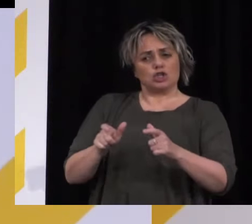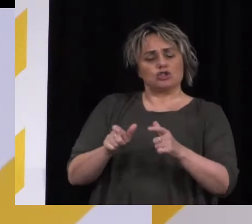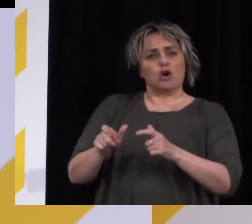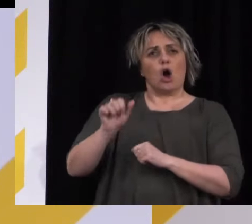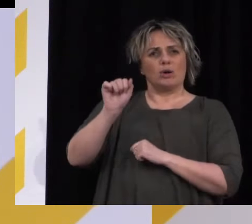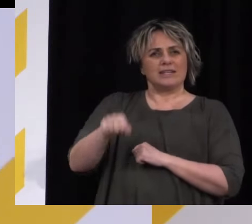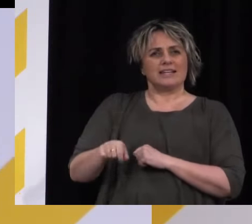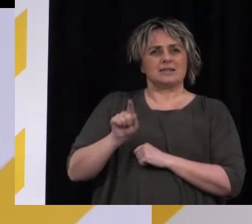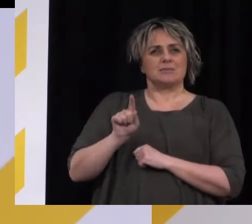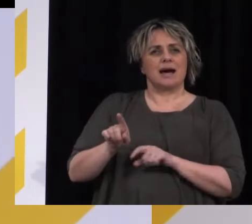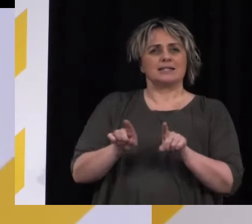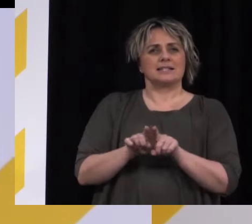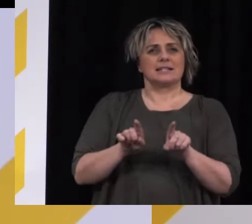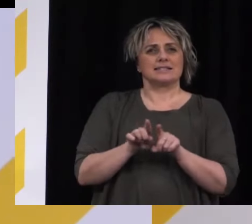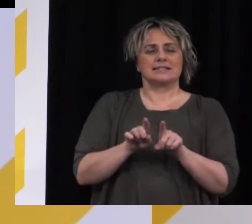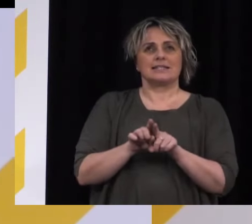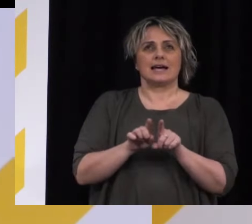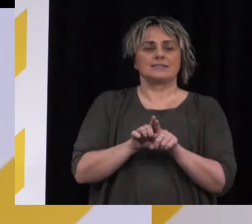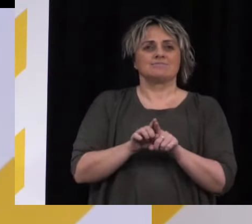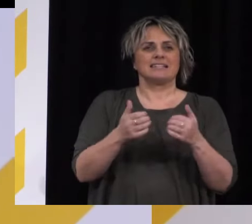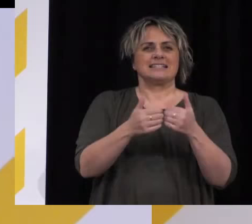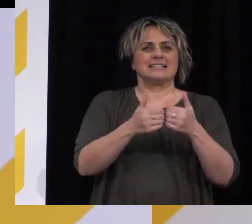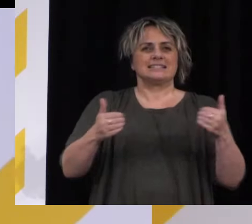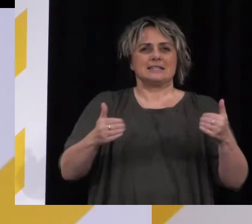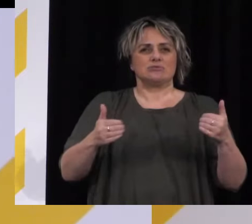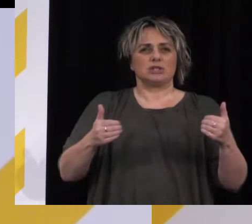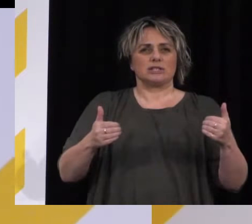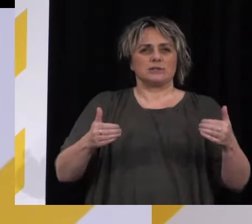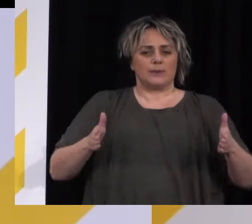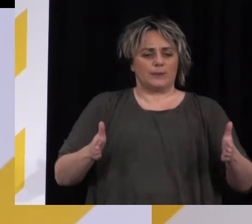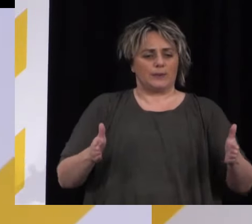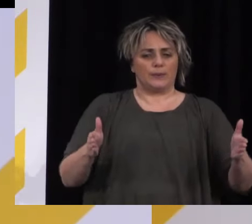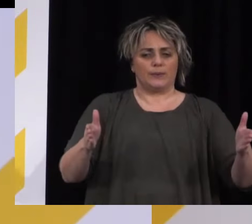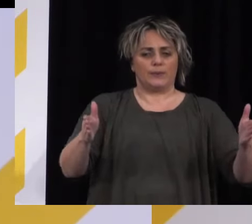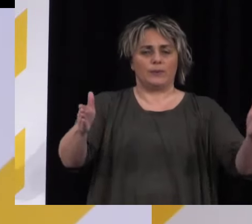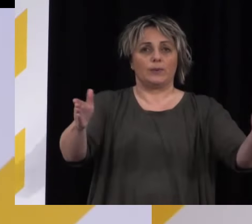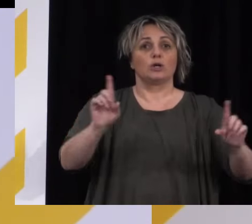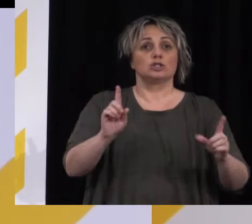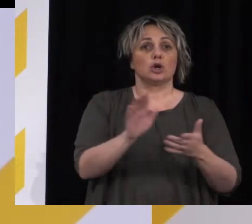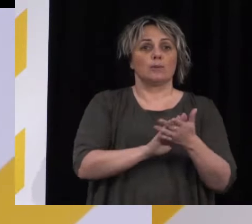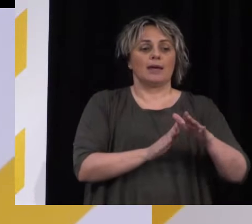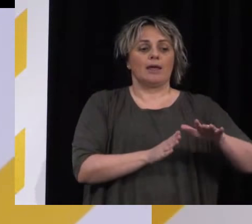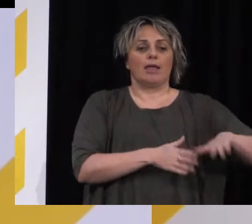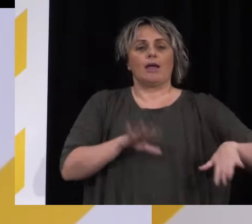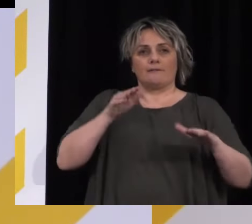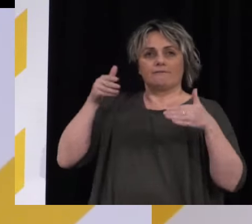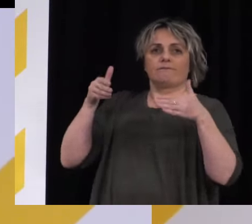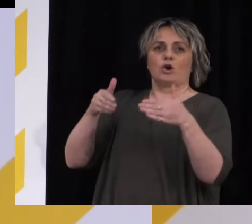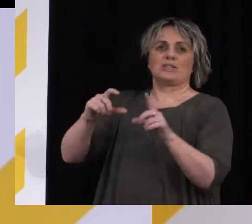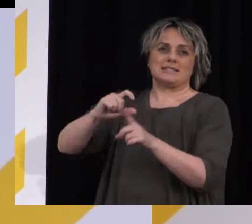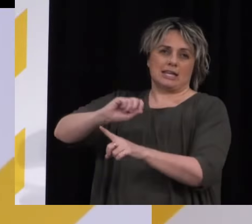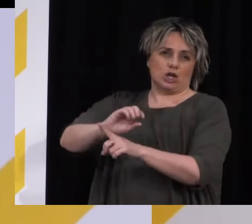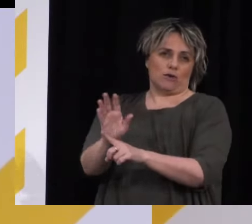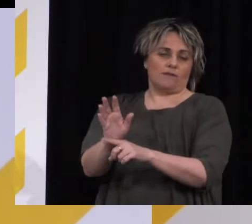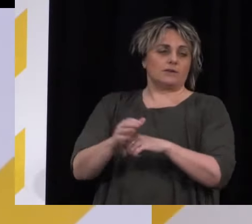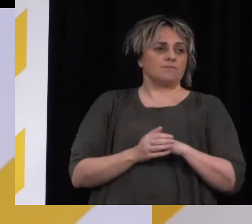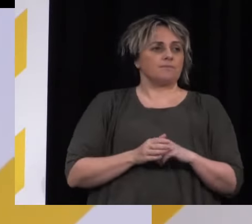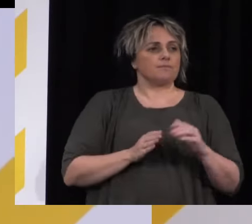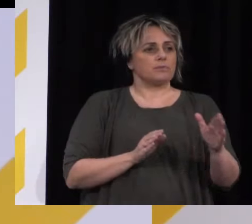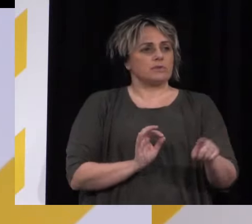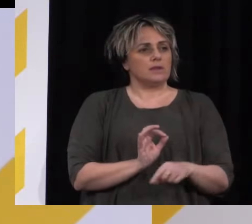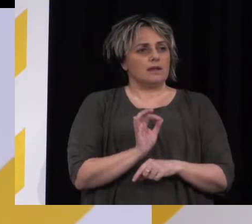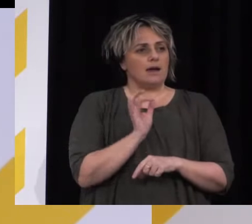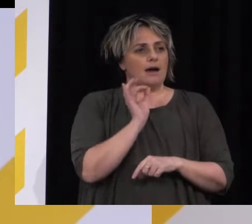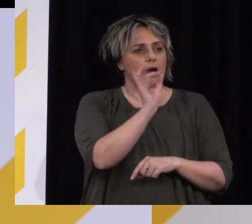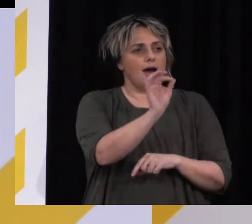its own parallel or separate but parallel trajectory. So that's where all the effort is focused. So would you need that those subclusters with